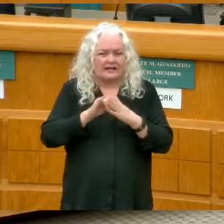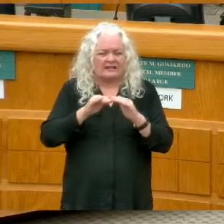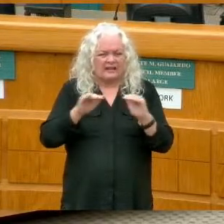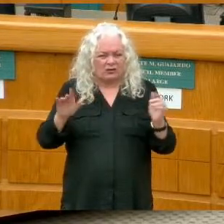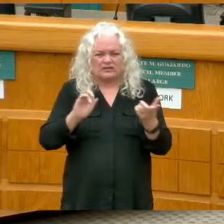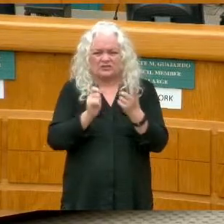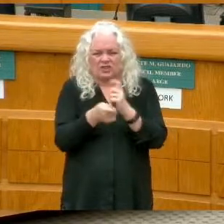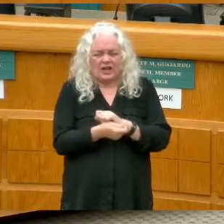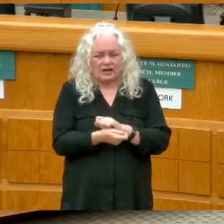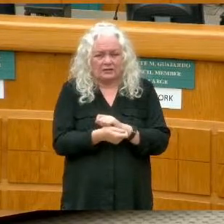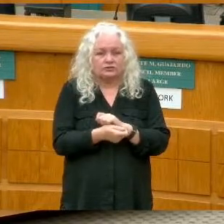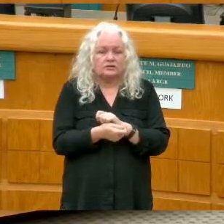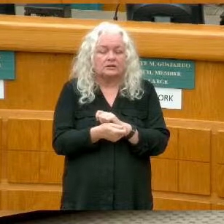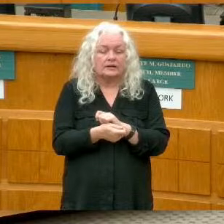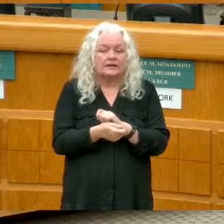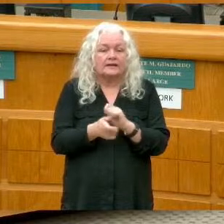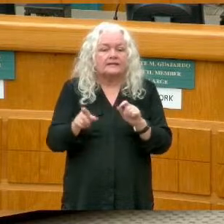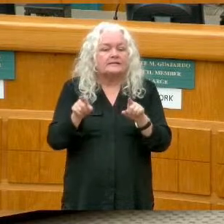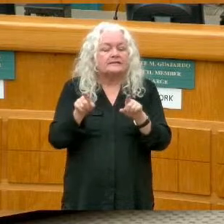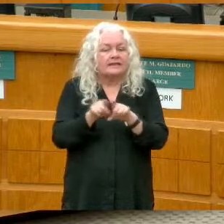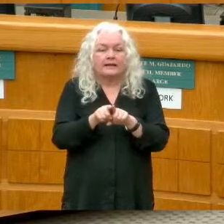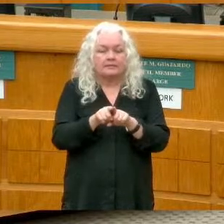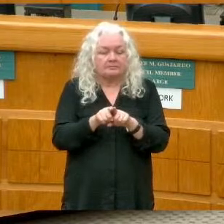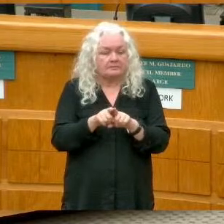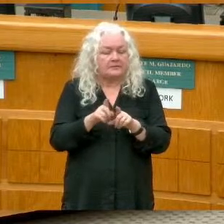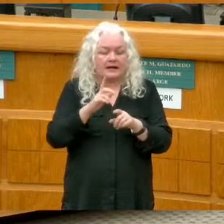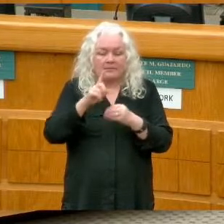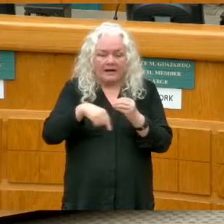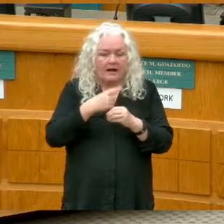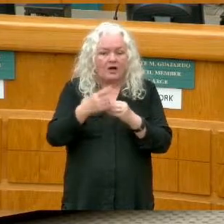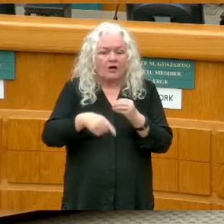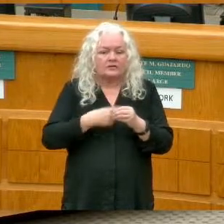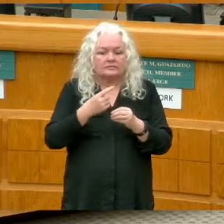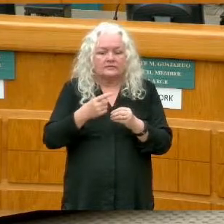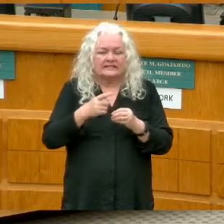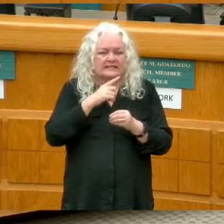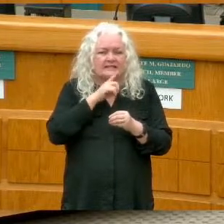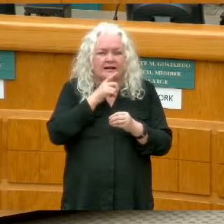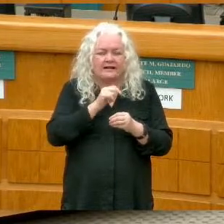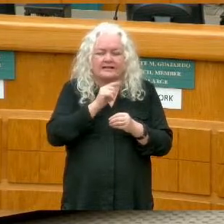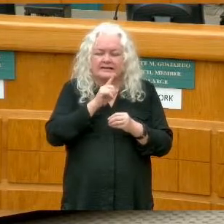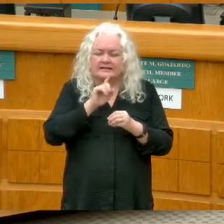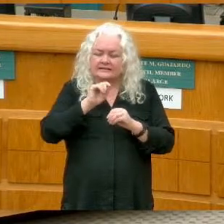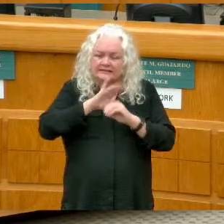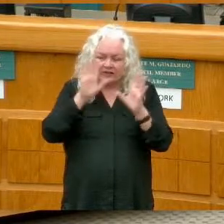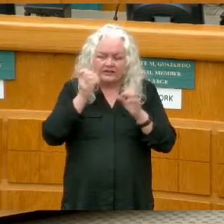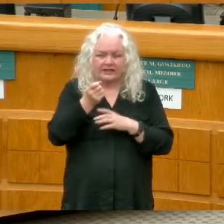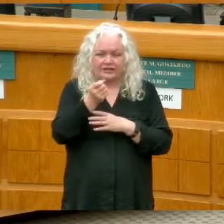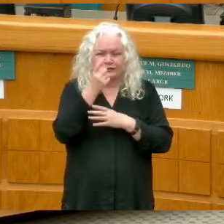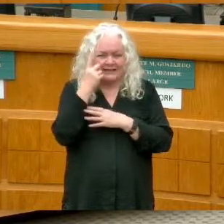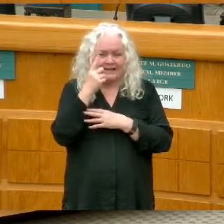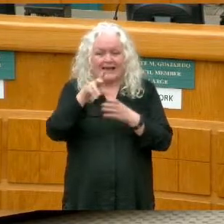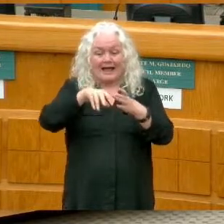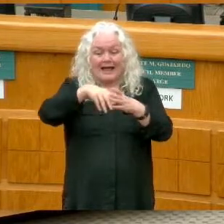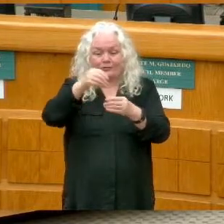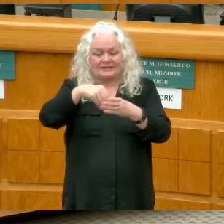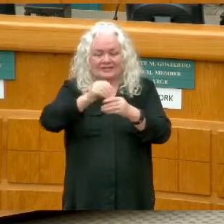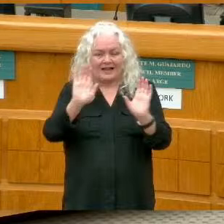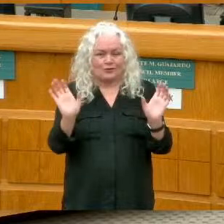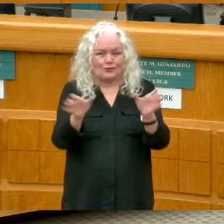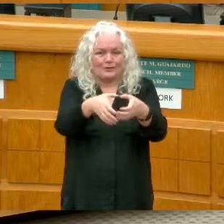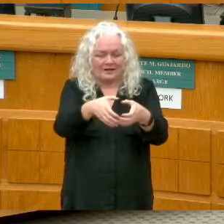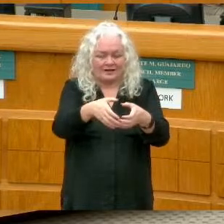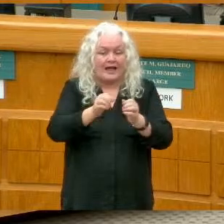have changed, and the same is true in terms of not clearly understanding gatherings outside, and